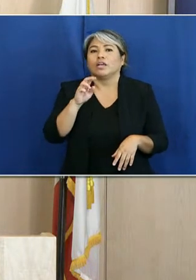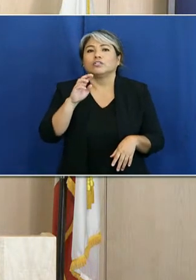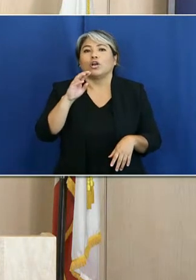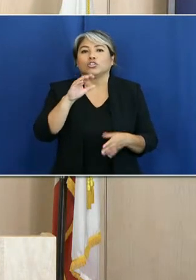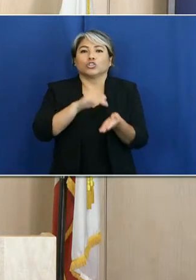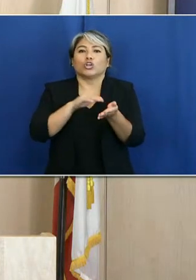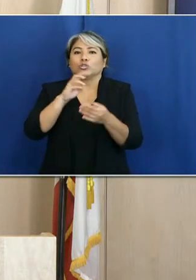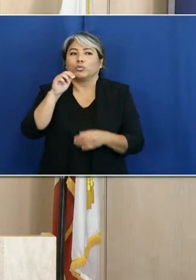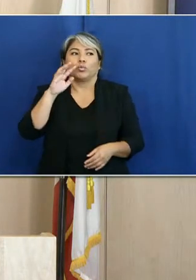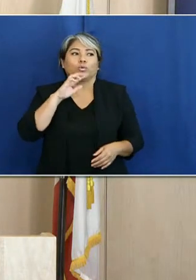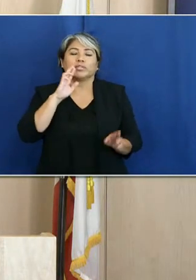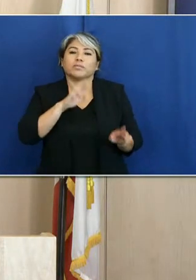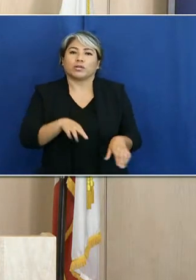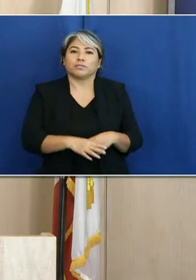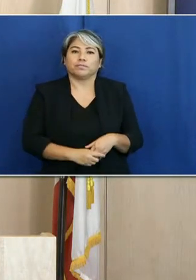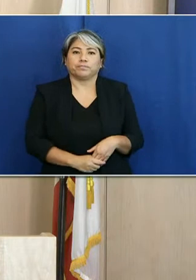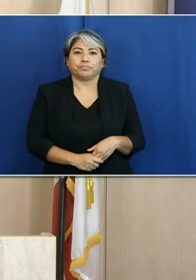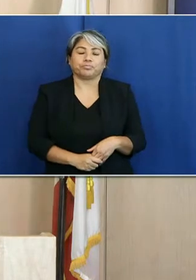going to respond.